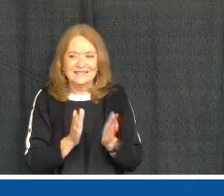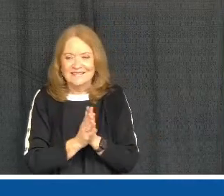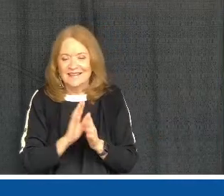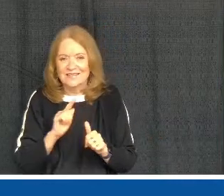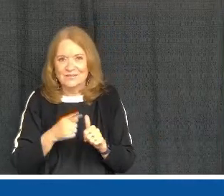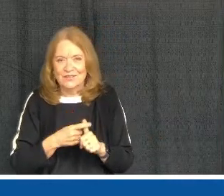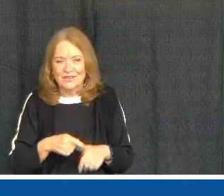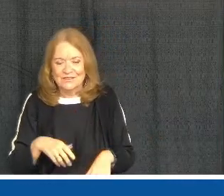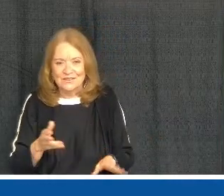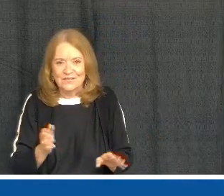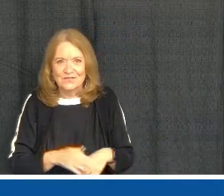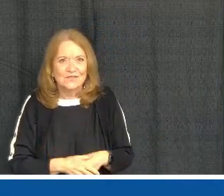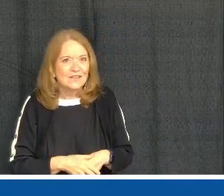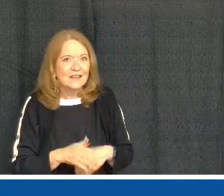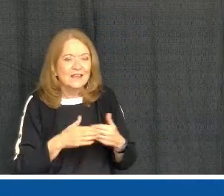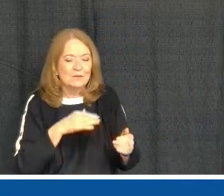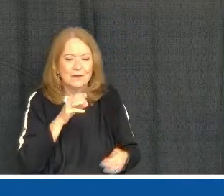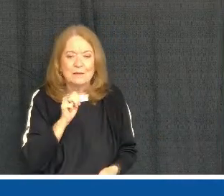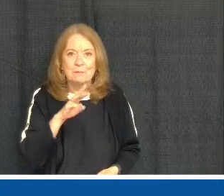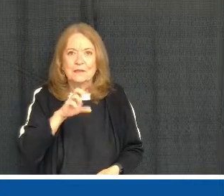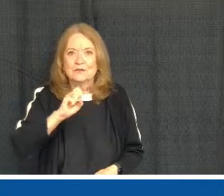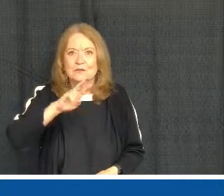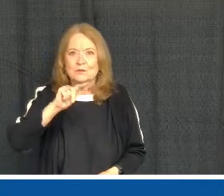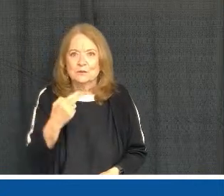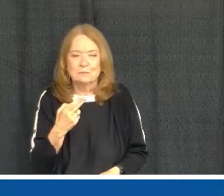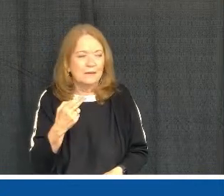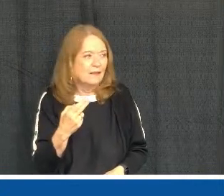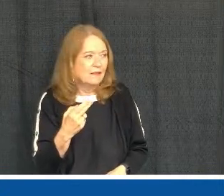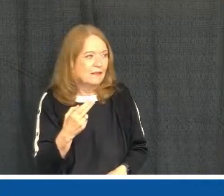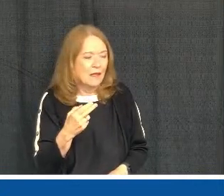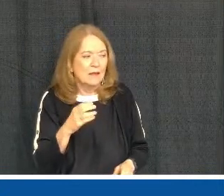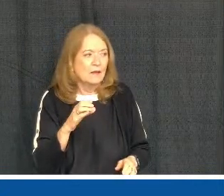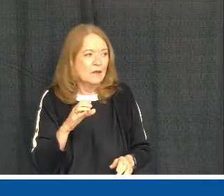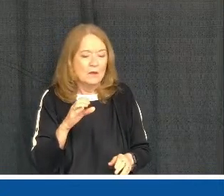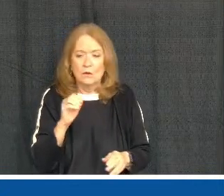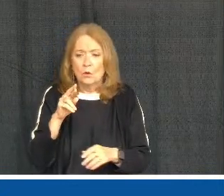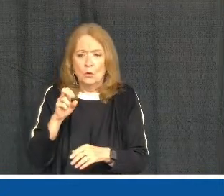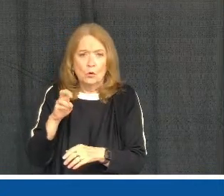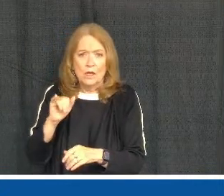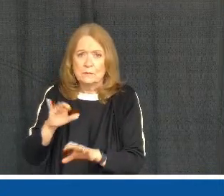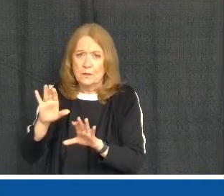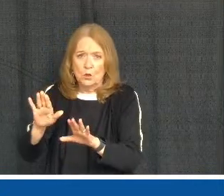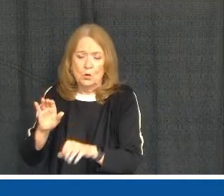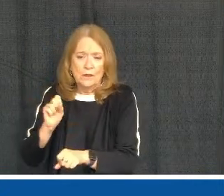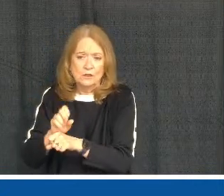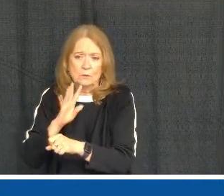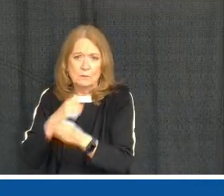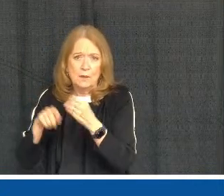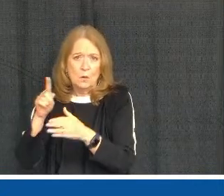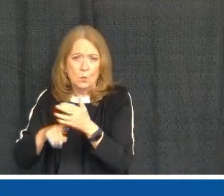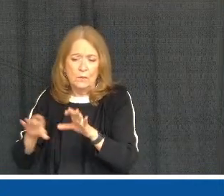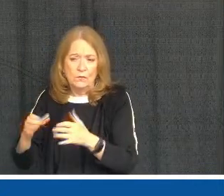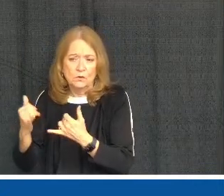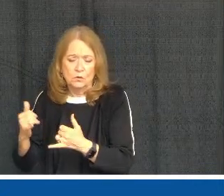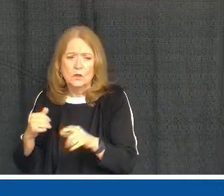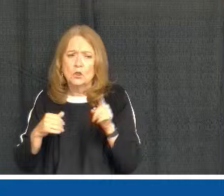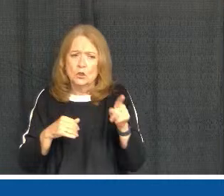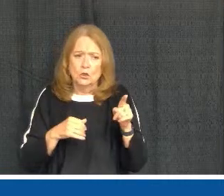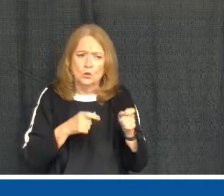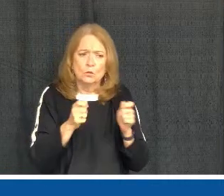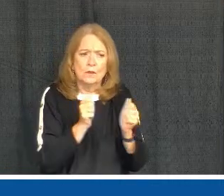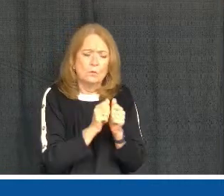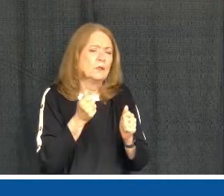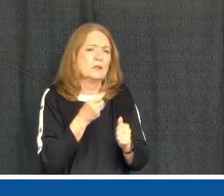fair. Mr. Smith, I think Mr. Crosby did a great job talking about kind of what they're dealing with in the present. You dealt with it for